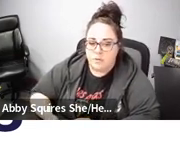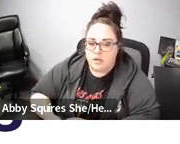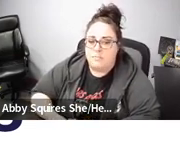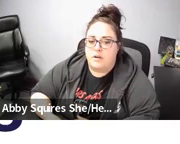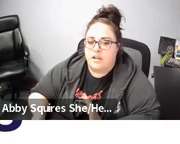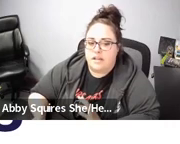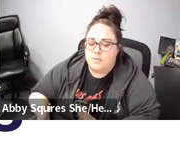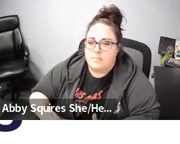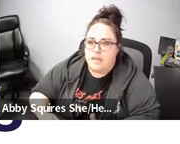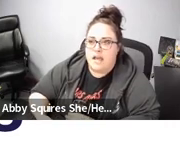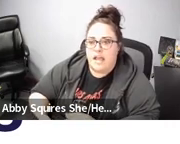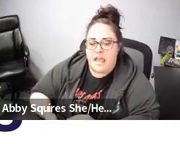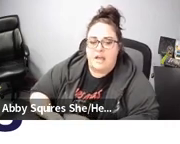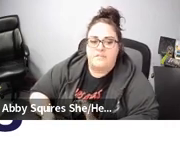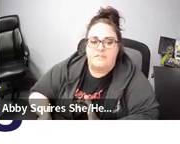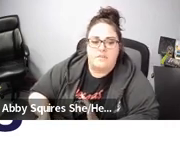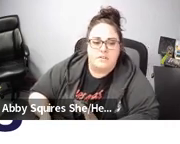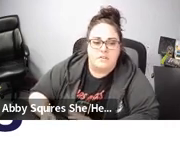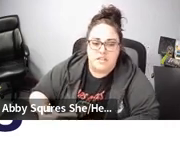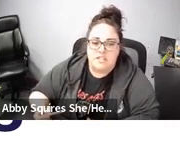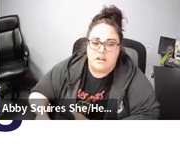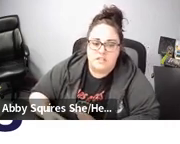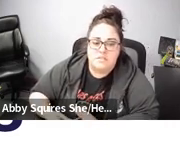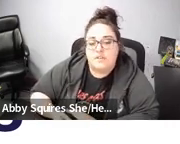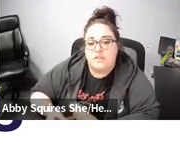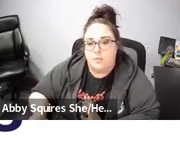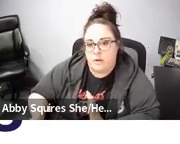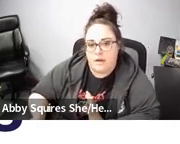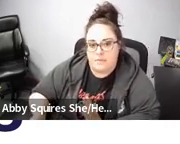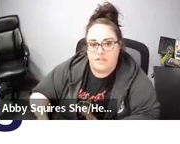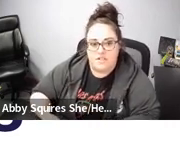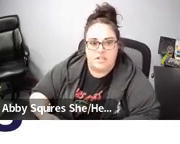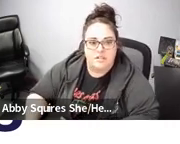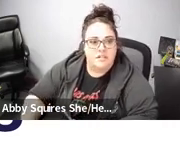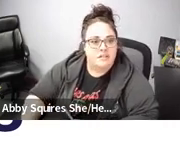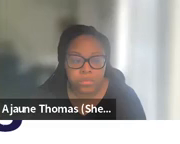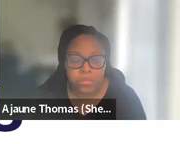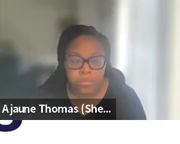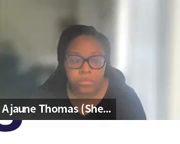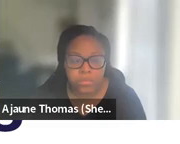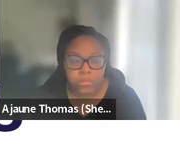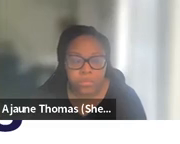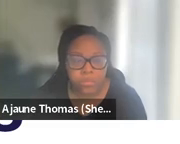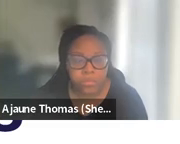include everyone, but recognize we may not have devices that are specifically for one population.